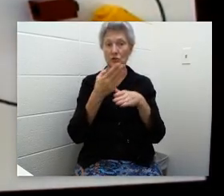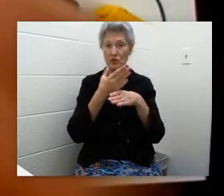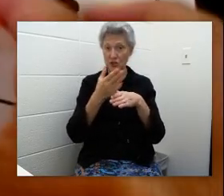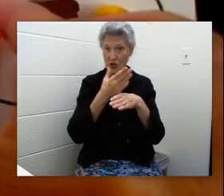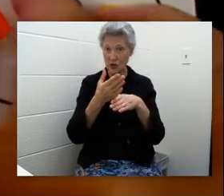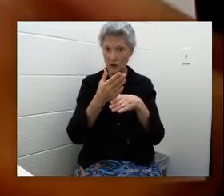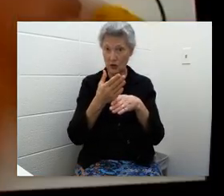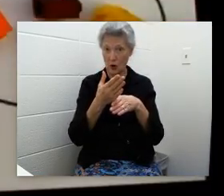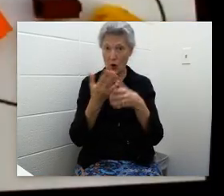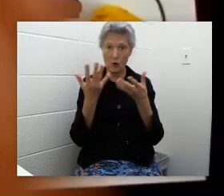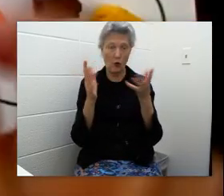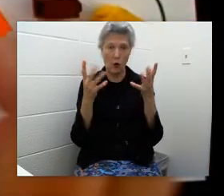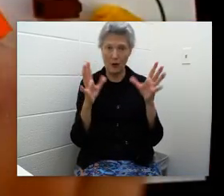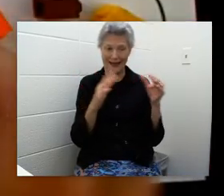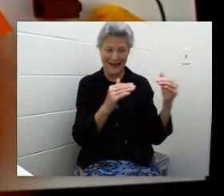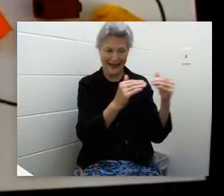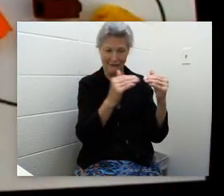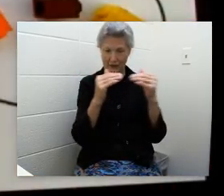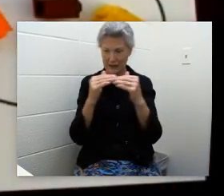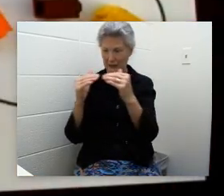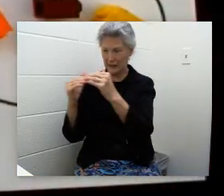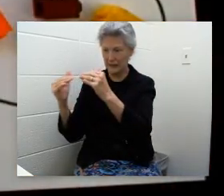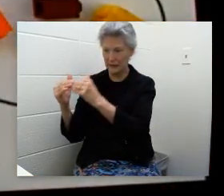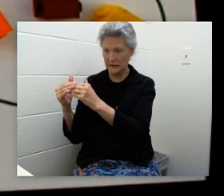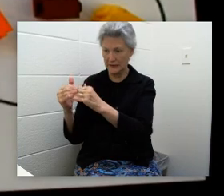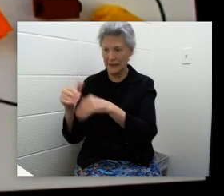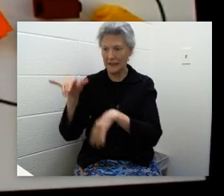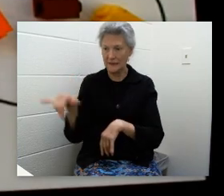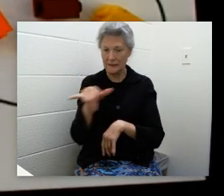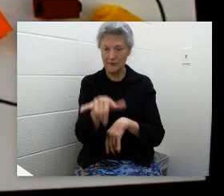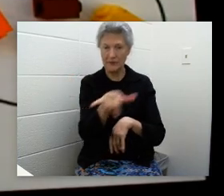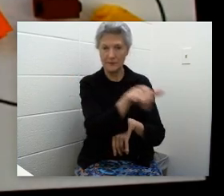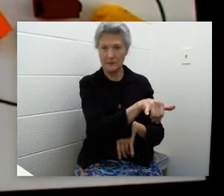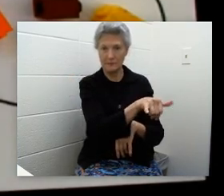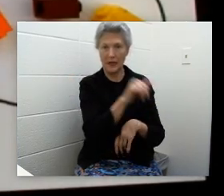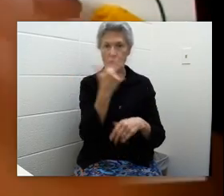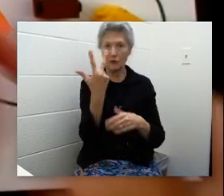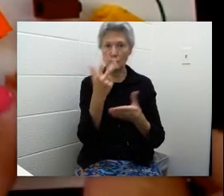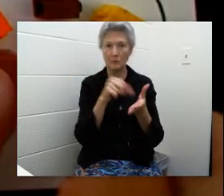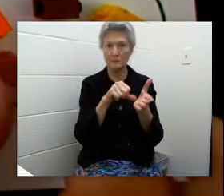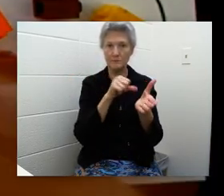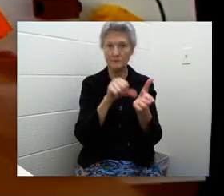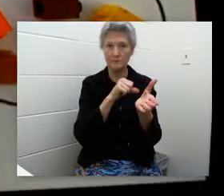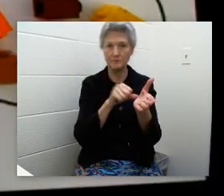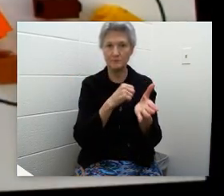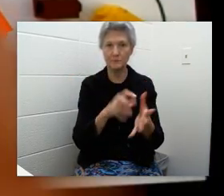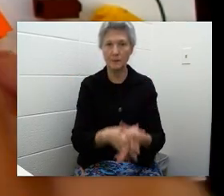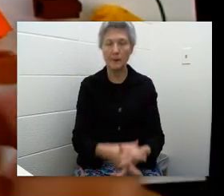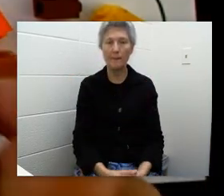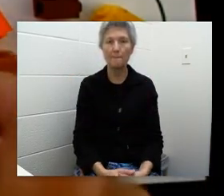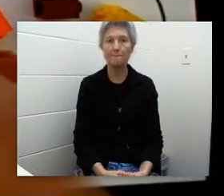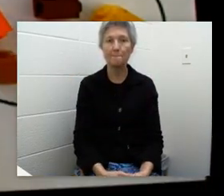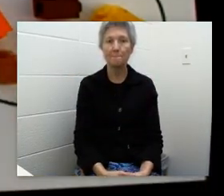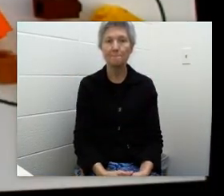the baseball cards onto the 3 pages.